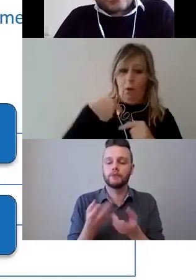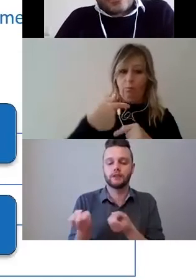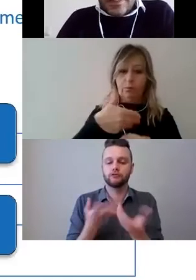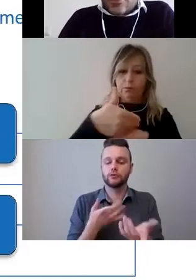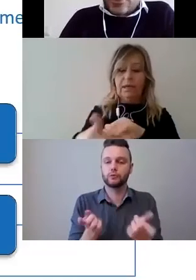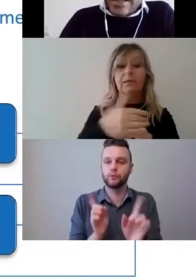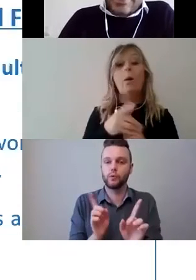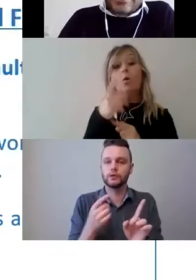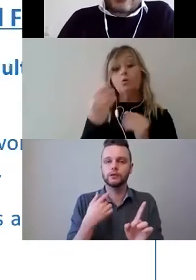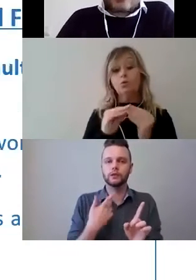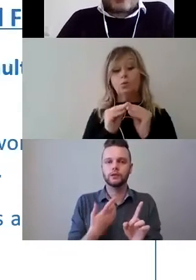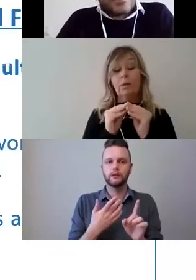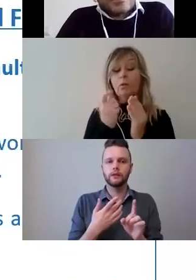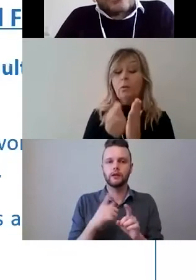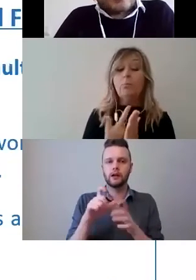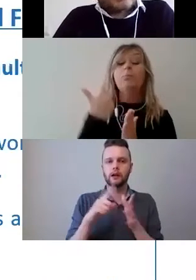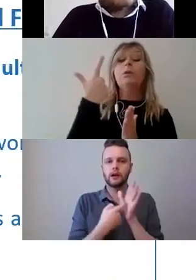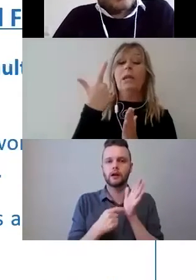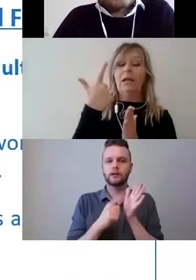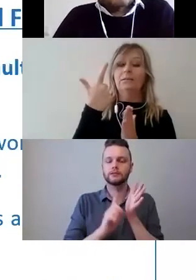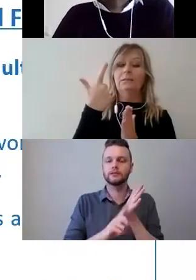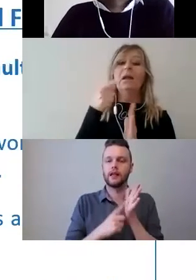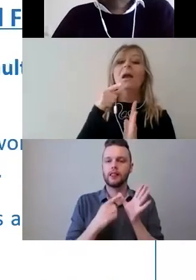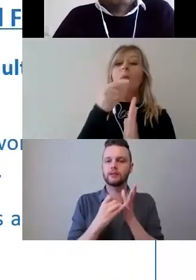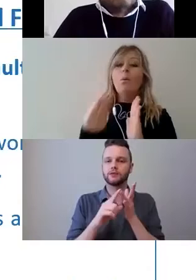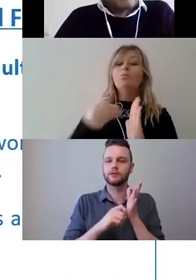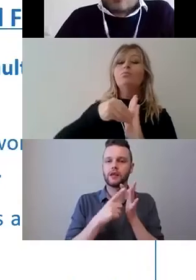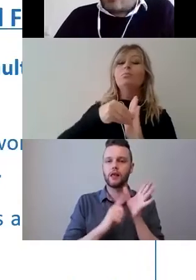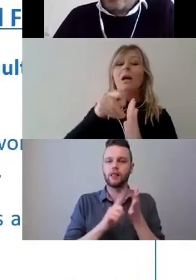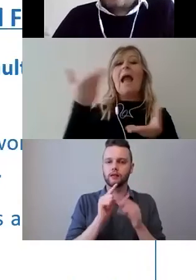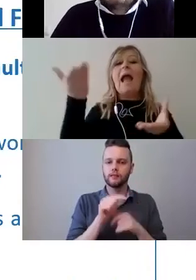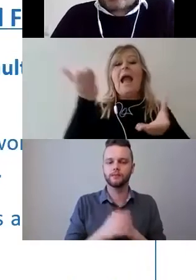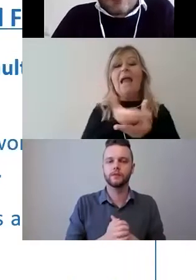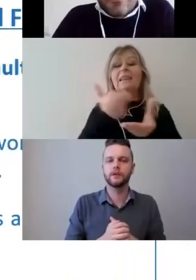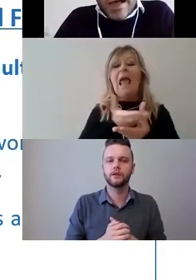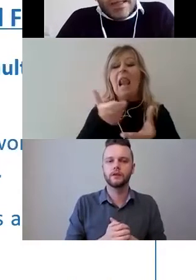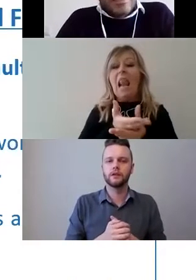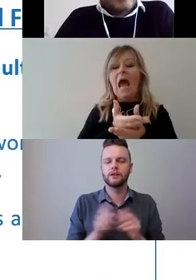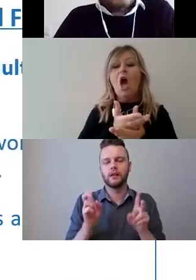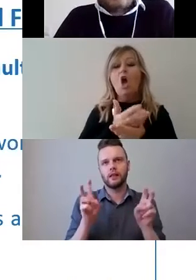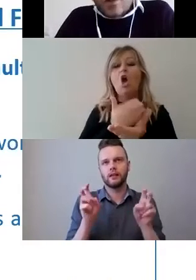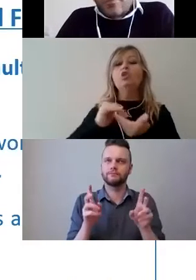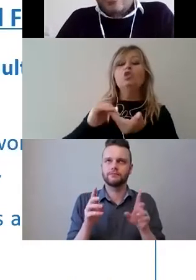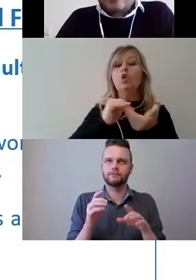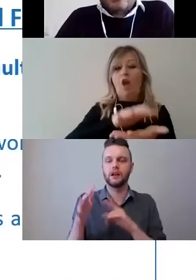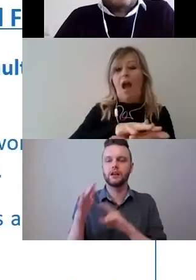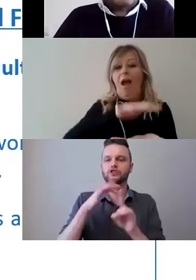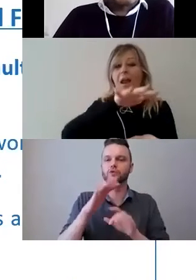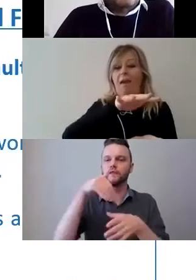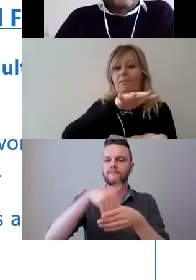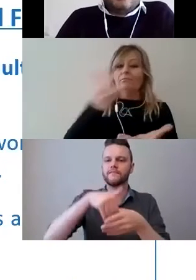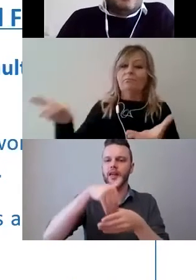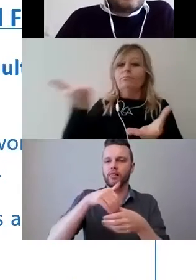this cartella sociale. Cartella sociale is nothing else like so could be called a social file. It's a document that